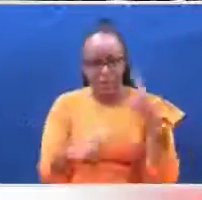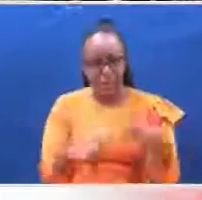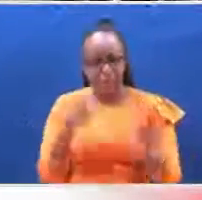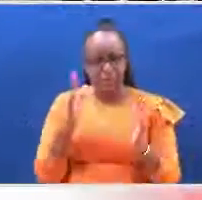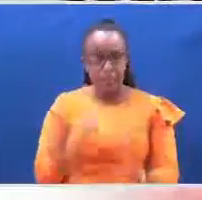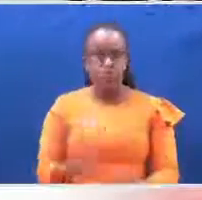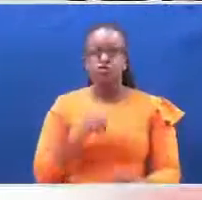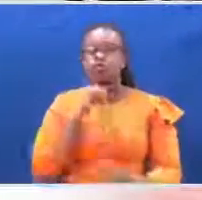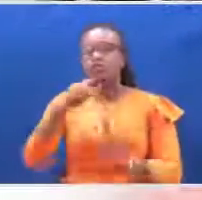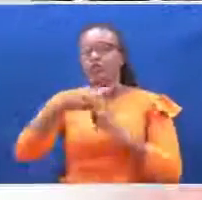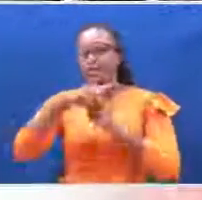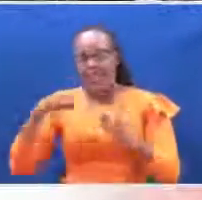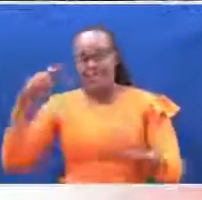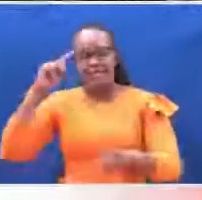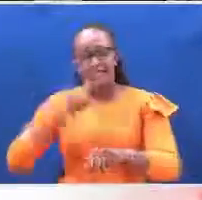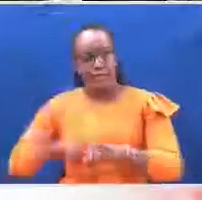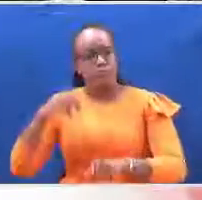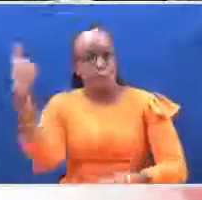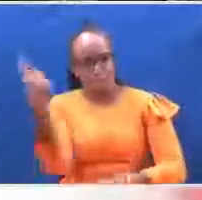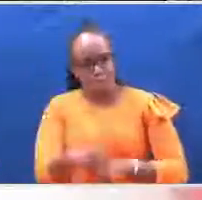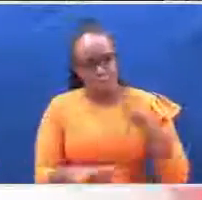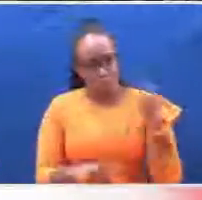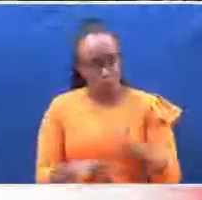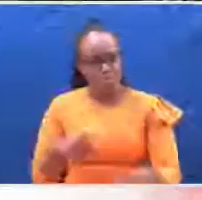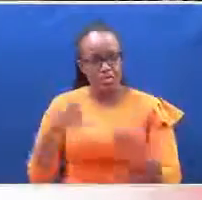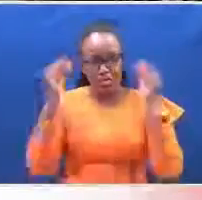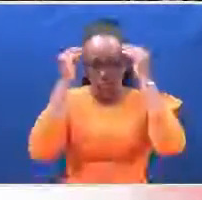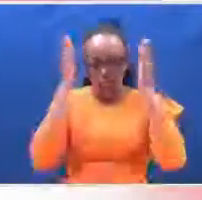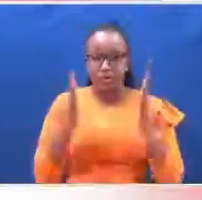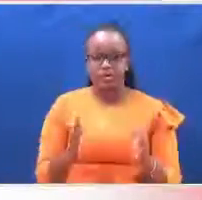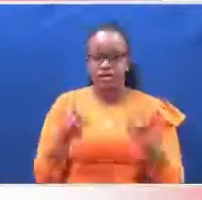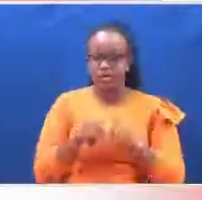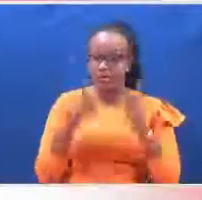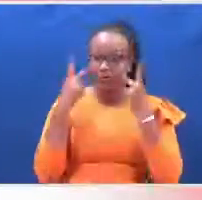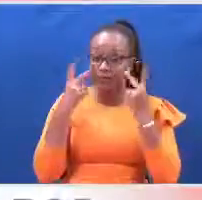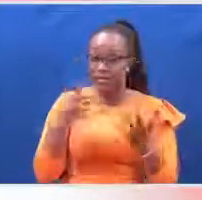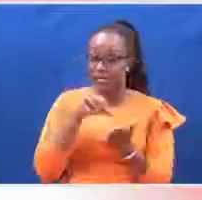kill as you do the caning, as we have seen in some cases. Well, we